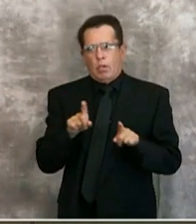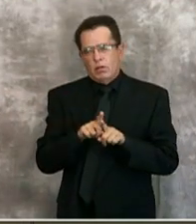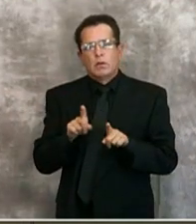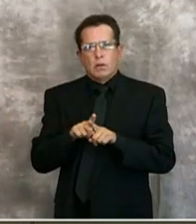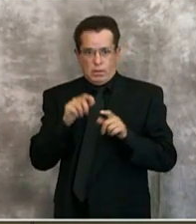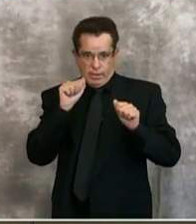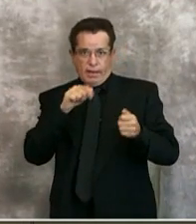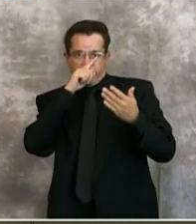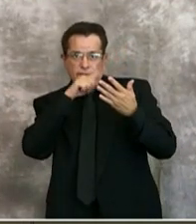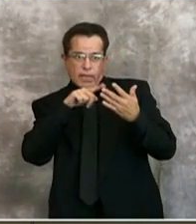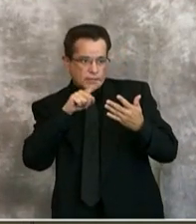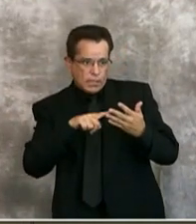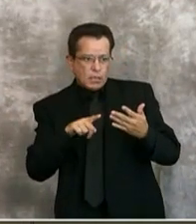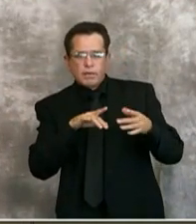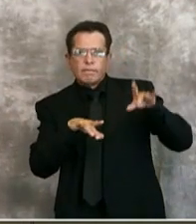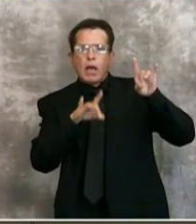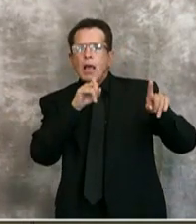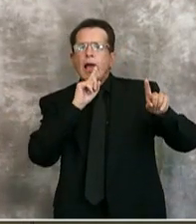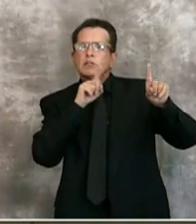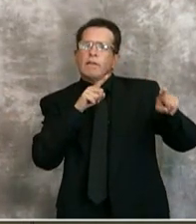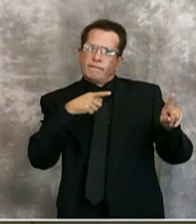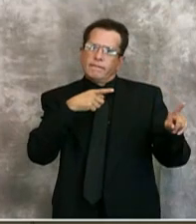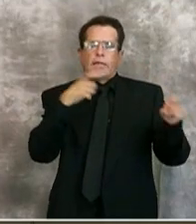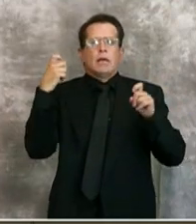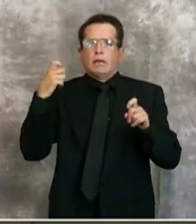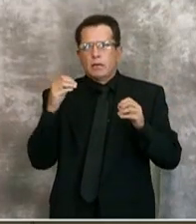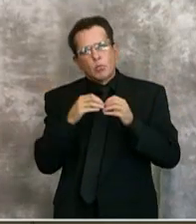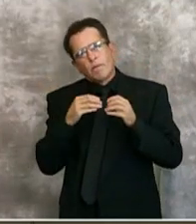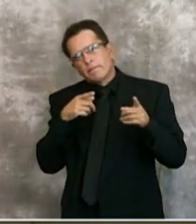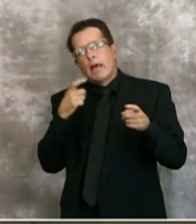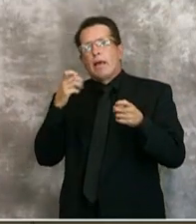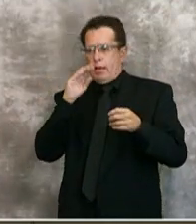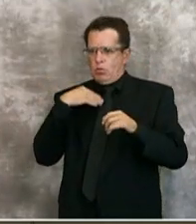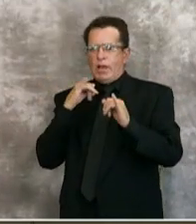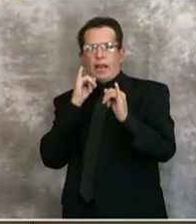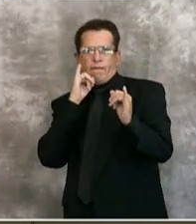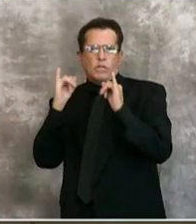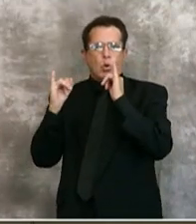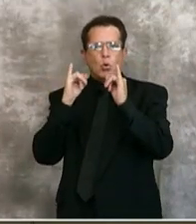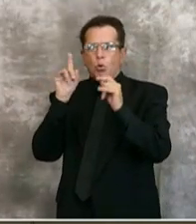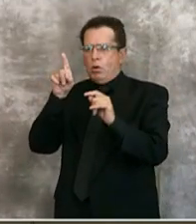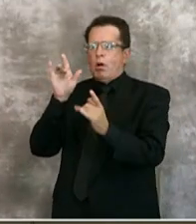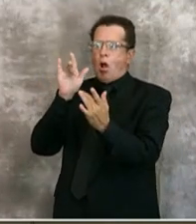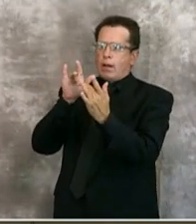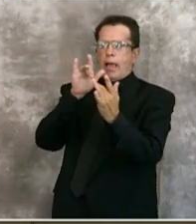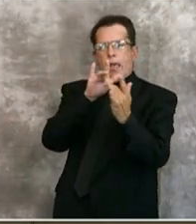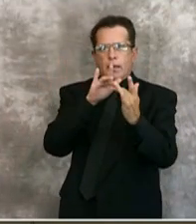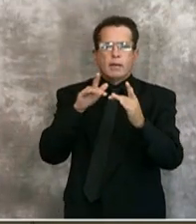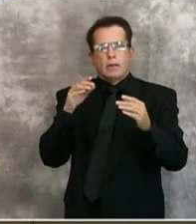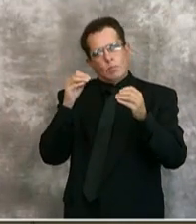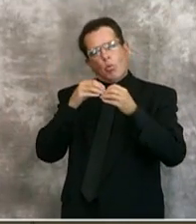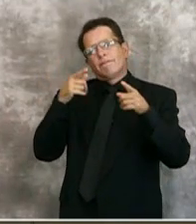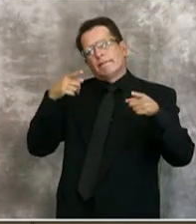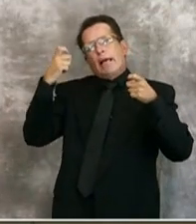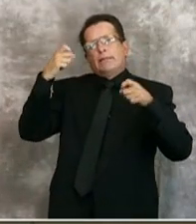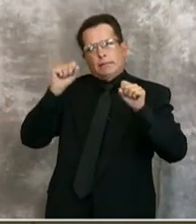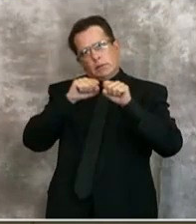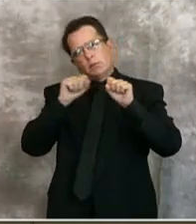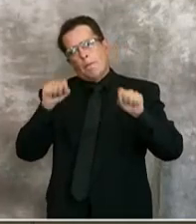conduct the case investigations and then from there interview close contacts. Thank you.